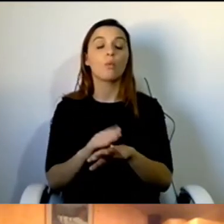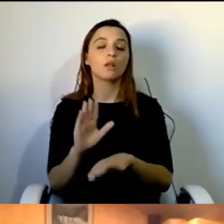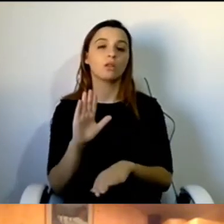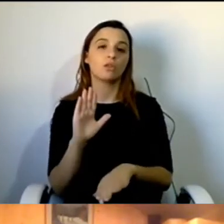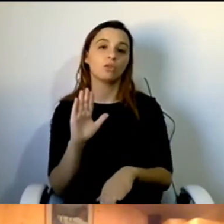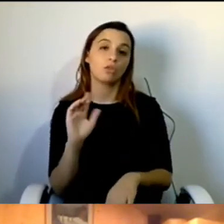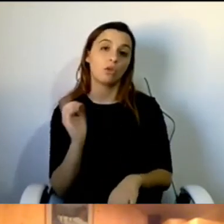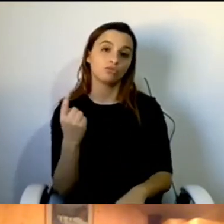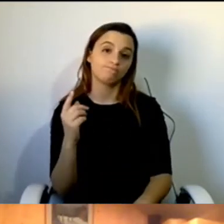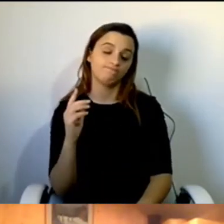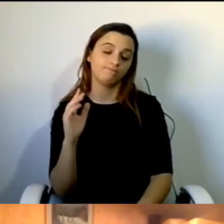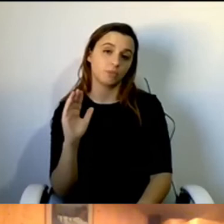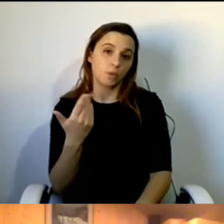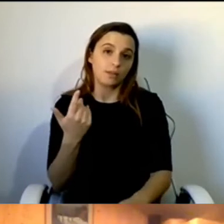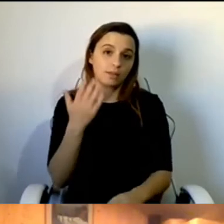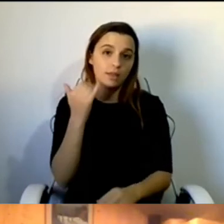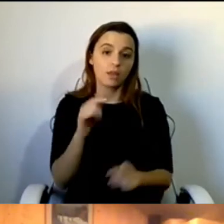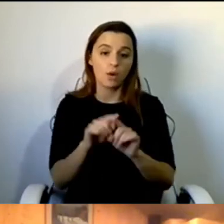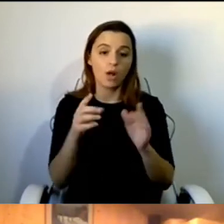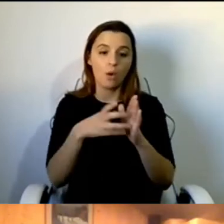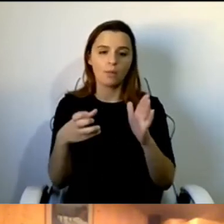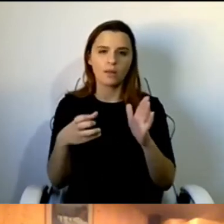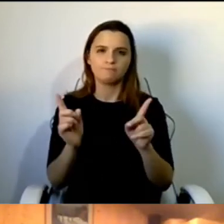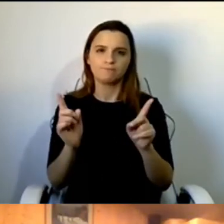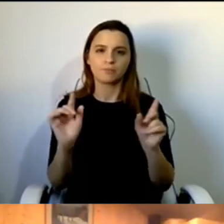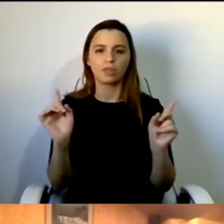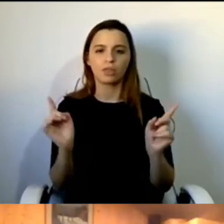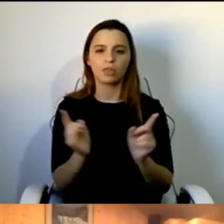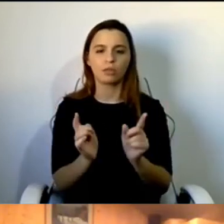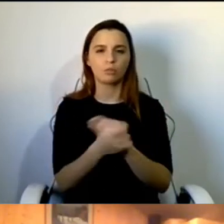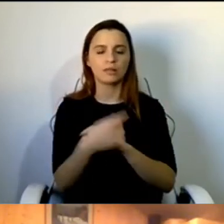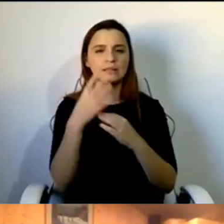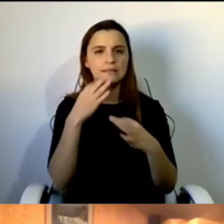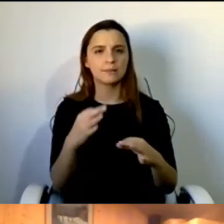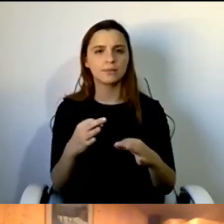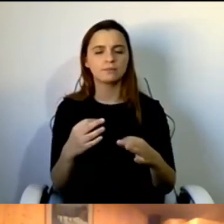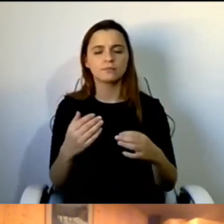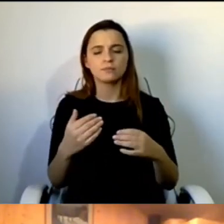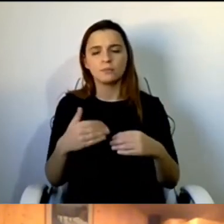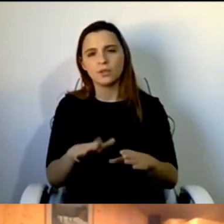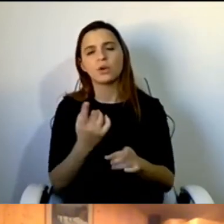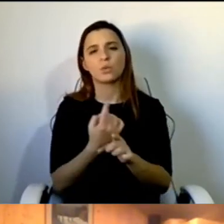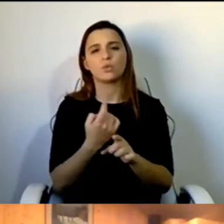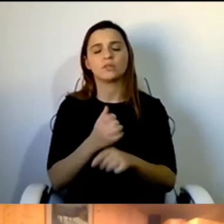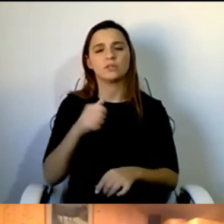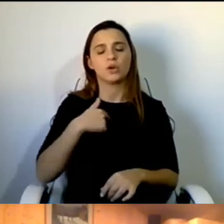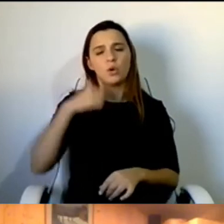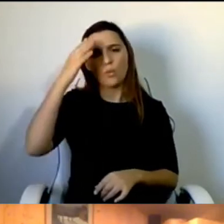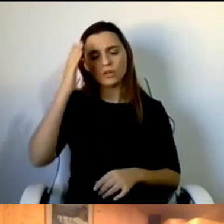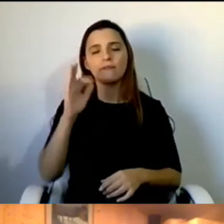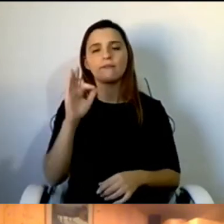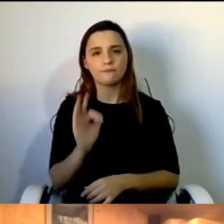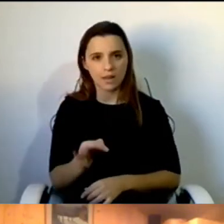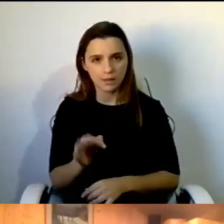slightly less complex, but there are certain things that I think is worth noting that could be maybe worth